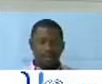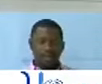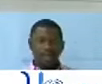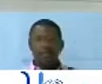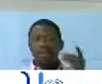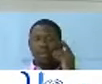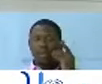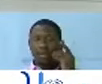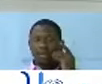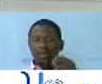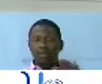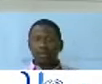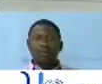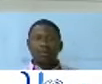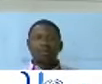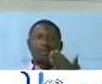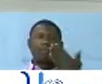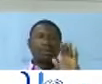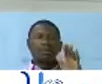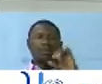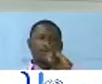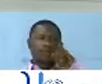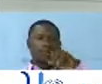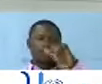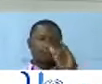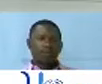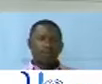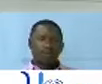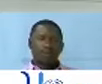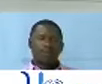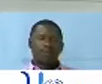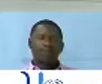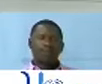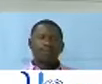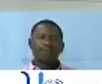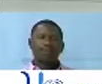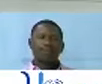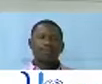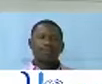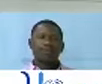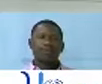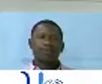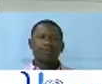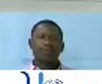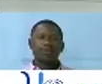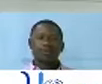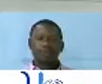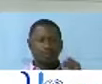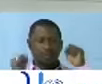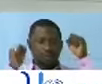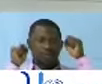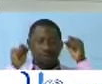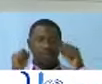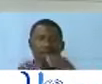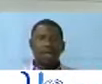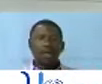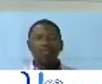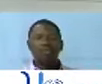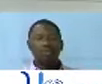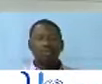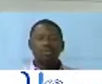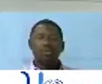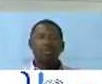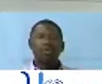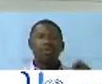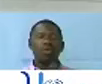xamne ñu ko bind fukki fan ci wéri January. Titled prosecution of Moses, protest action, prosecution of Moses Richards. Lu jëm